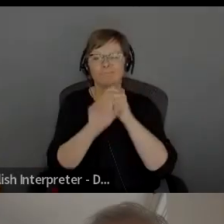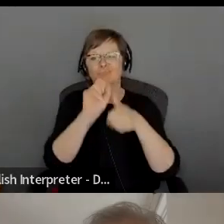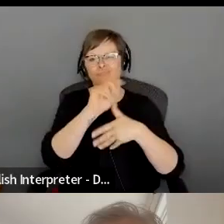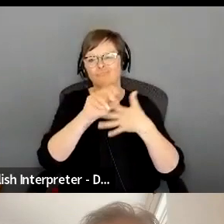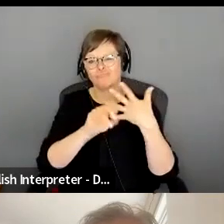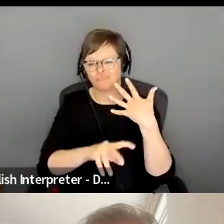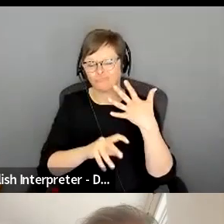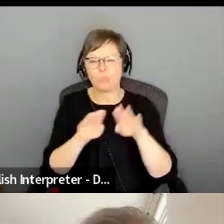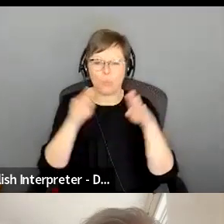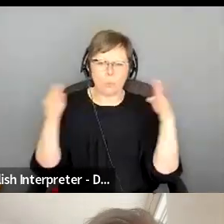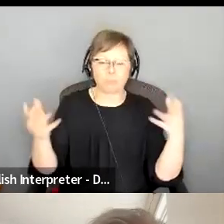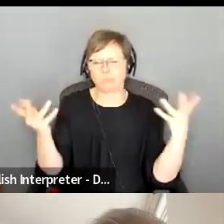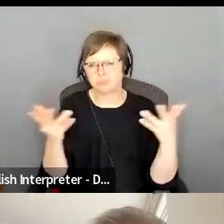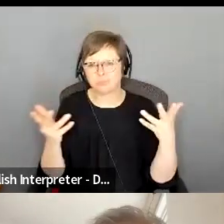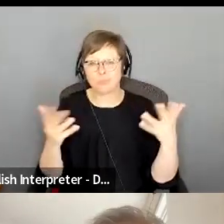Okay, welcome everybody.